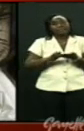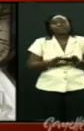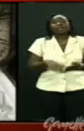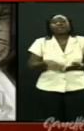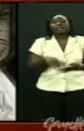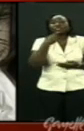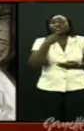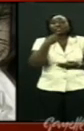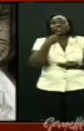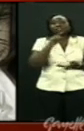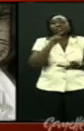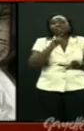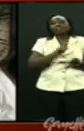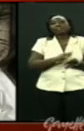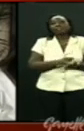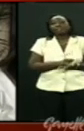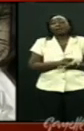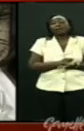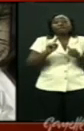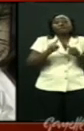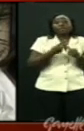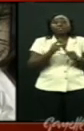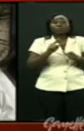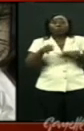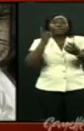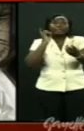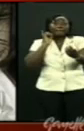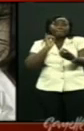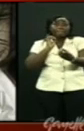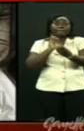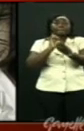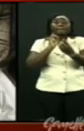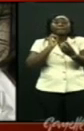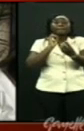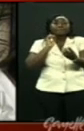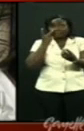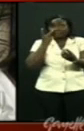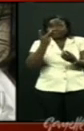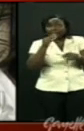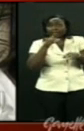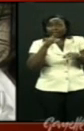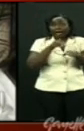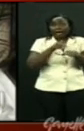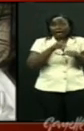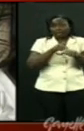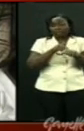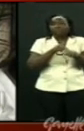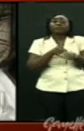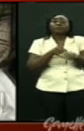when we went to meet them at the airport, Audrey was so,